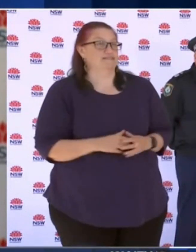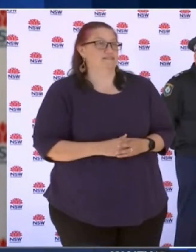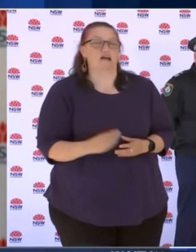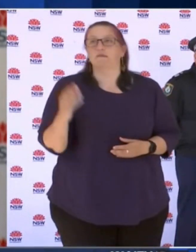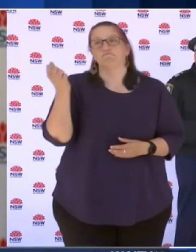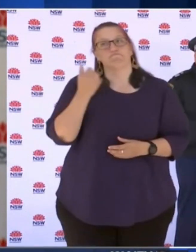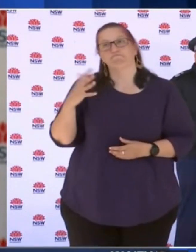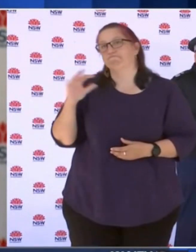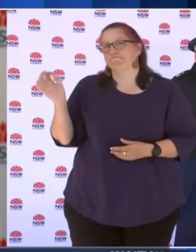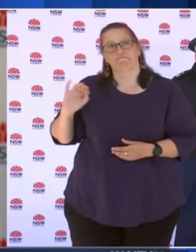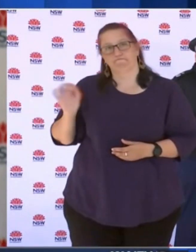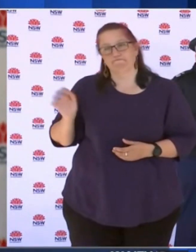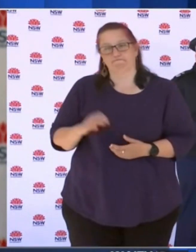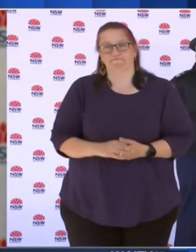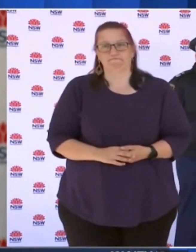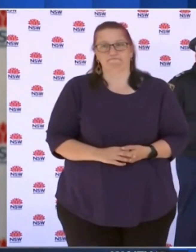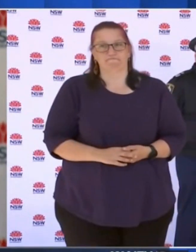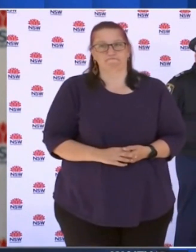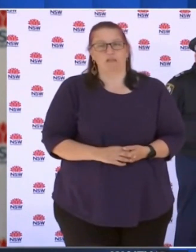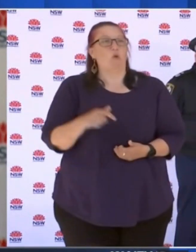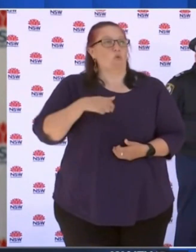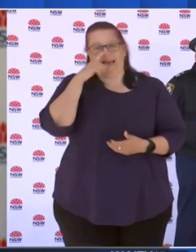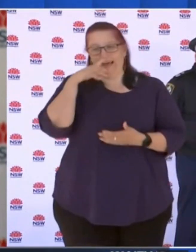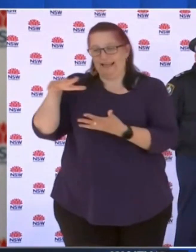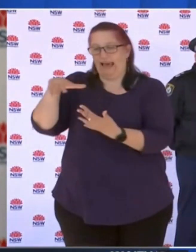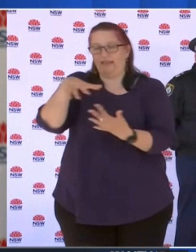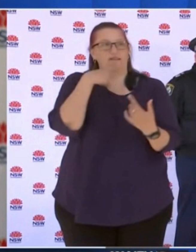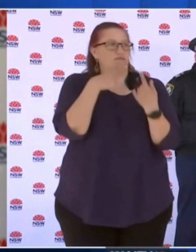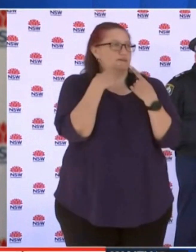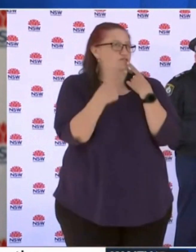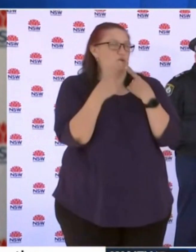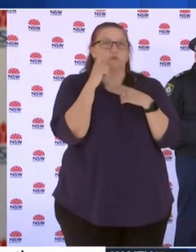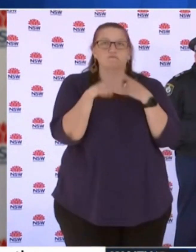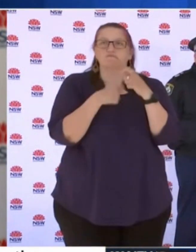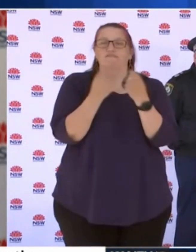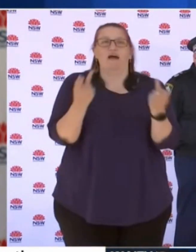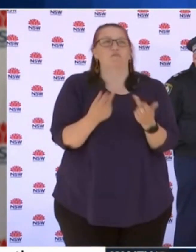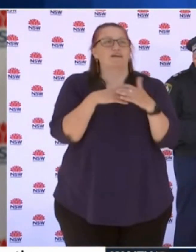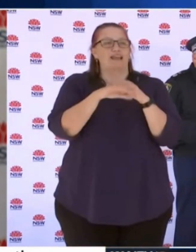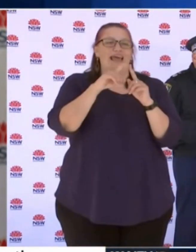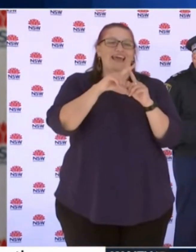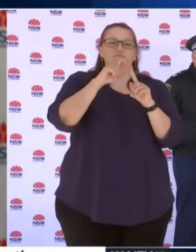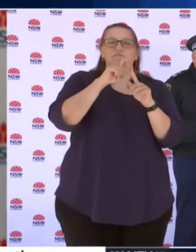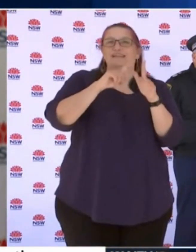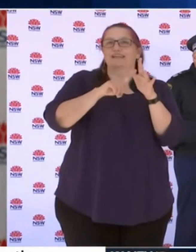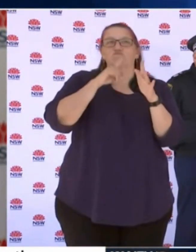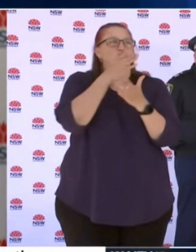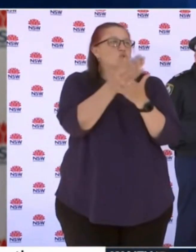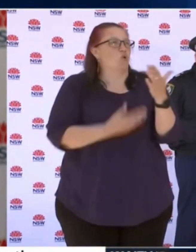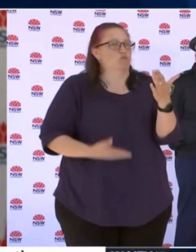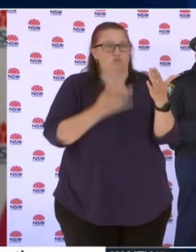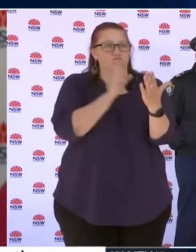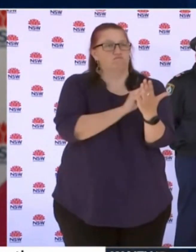weren't vaccinated. We can collate that information. That information will be in our EPI report that we put up on,